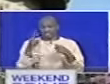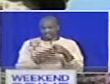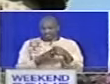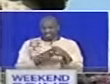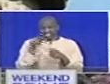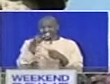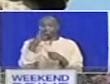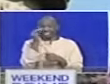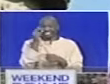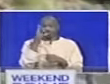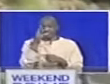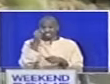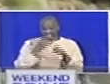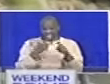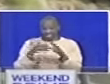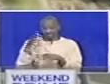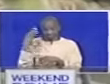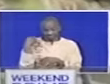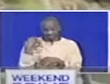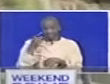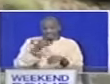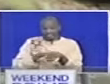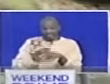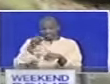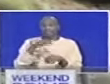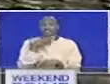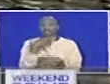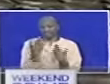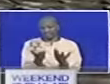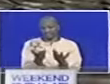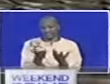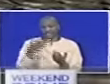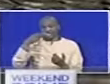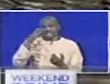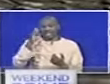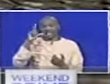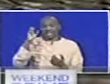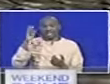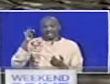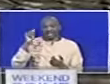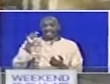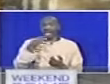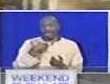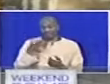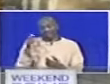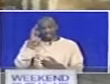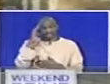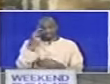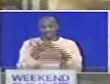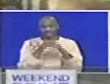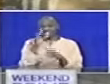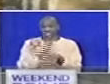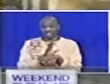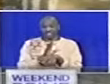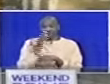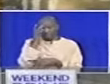was 20 years after Lord Galbraith Cole's death, and Eleanor had more reasons for building the church. And she